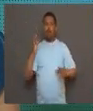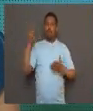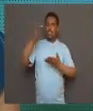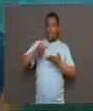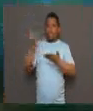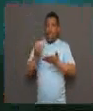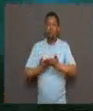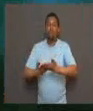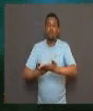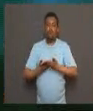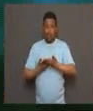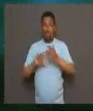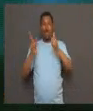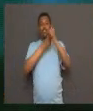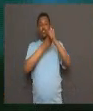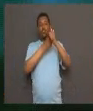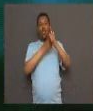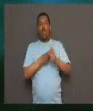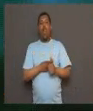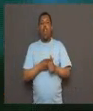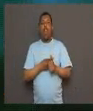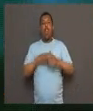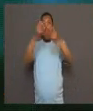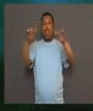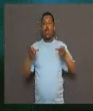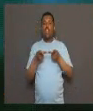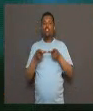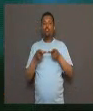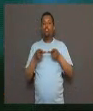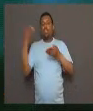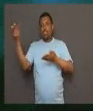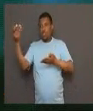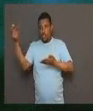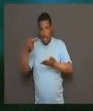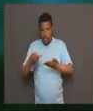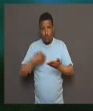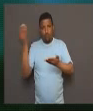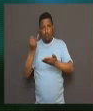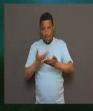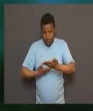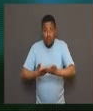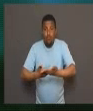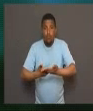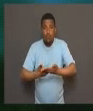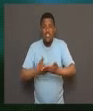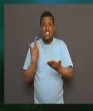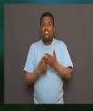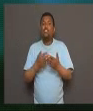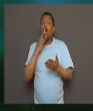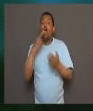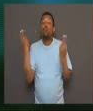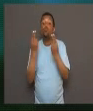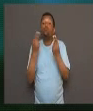maps. First, there are location sketch maps. These are used